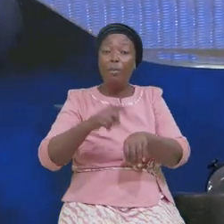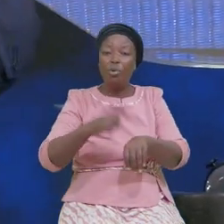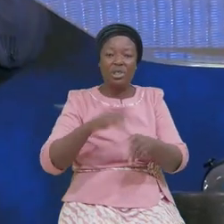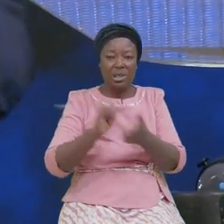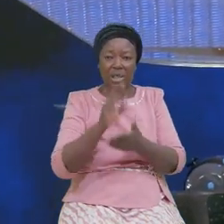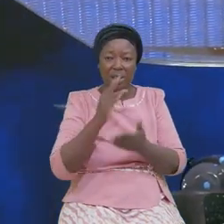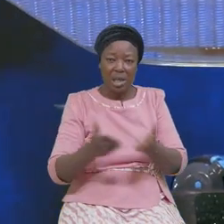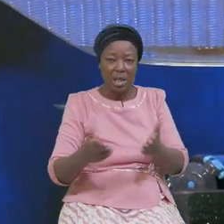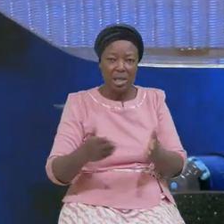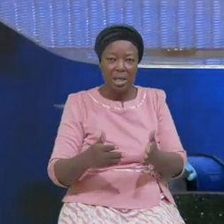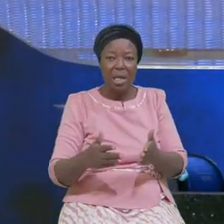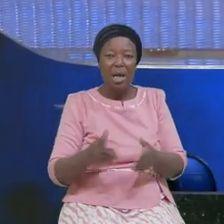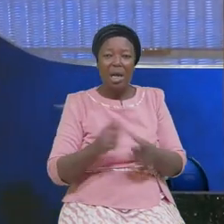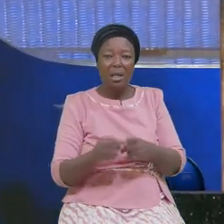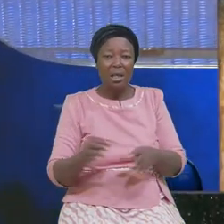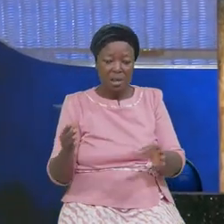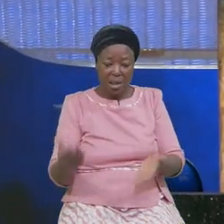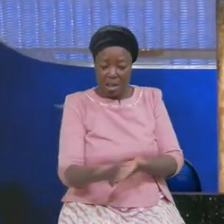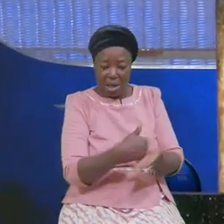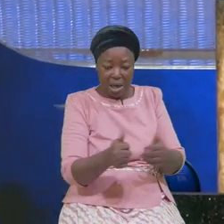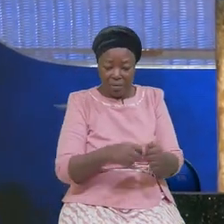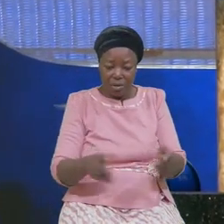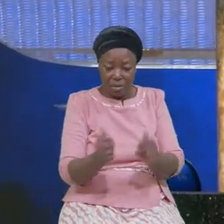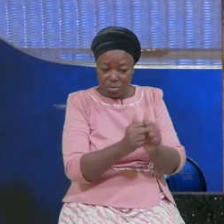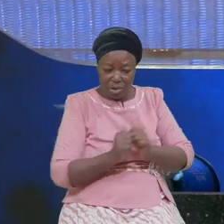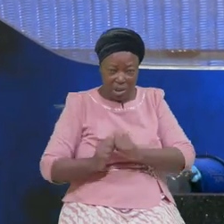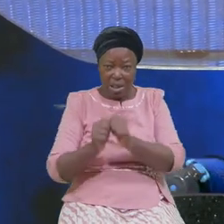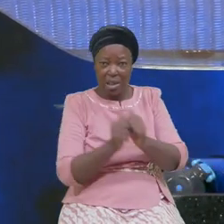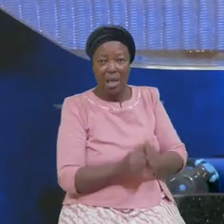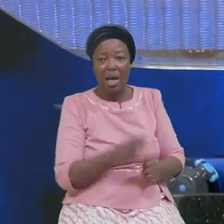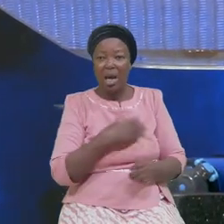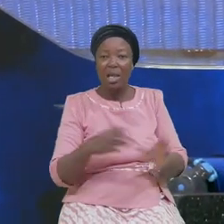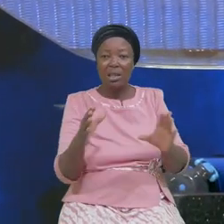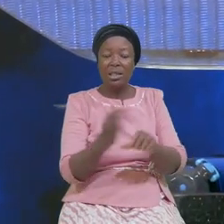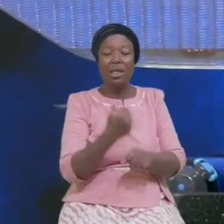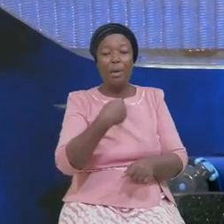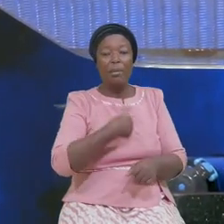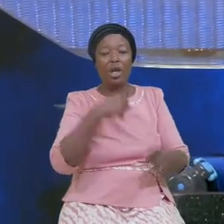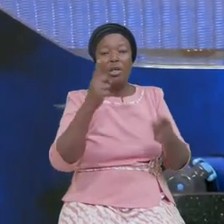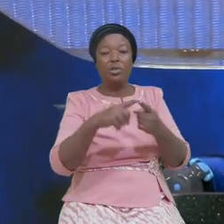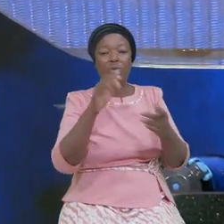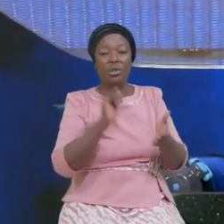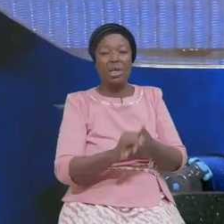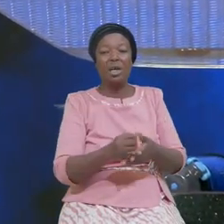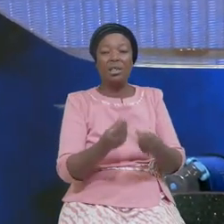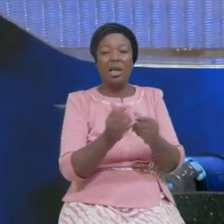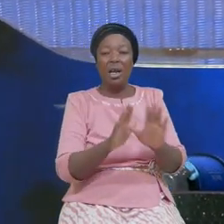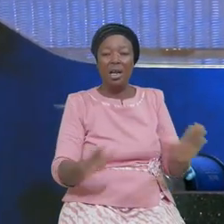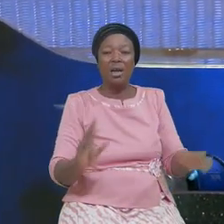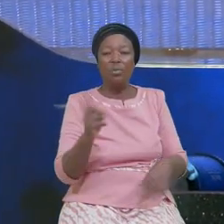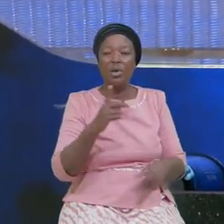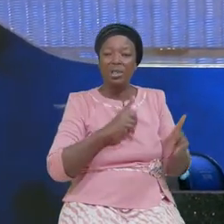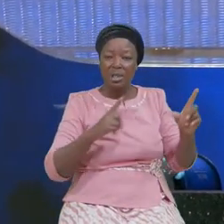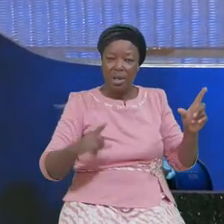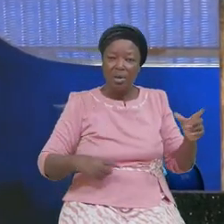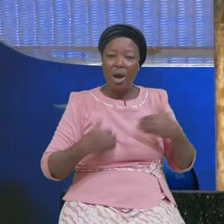here, you scoop everything and gather everything together and take me to that land where the Lord